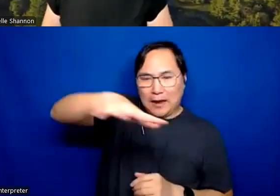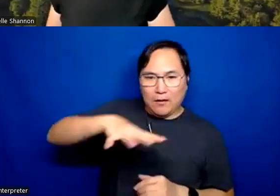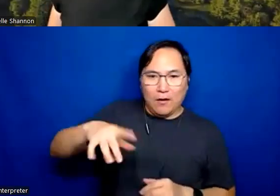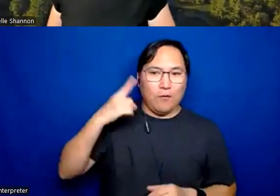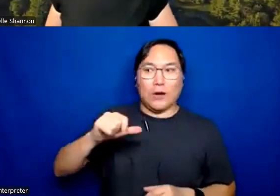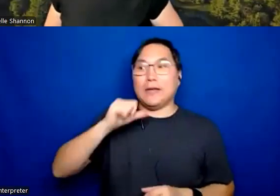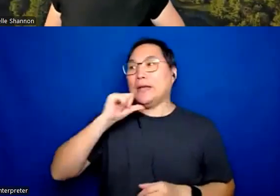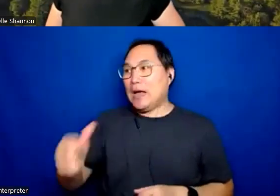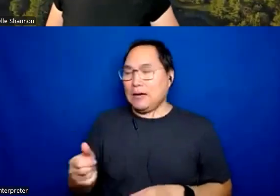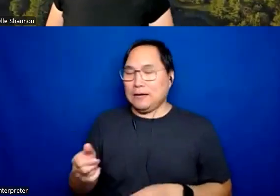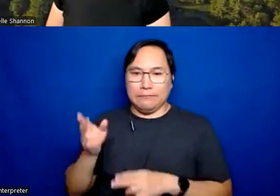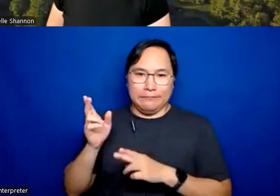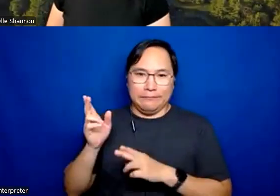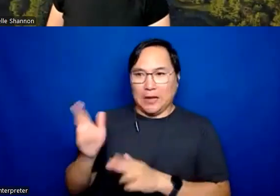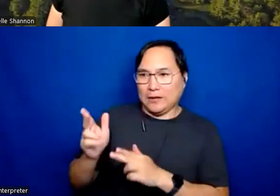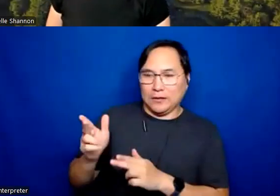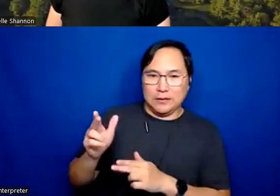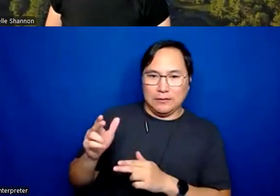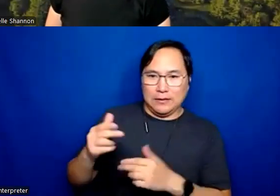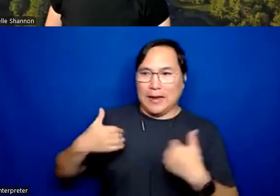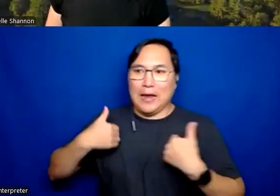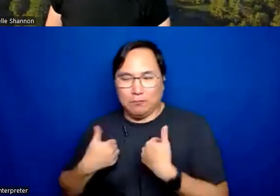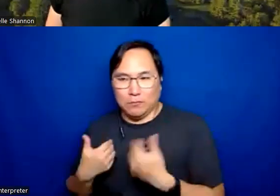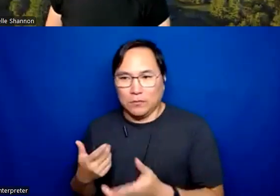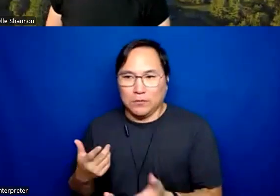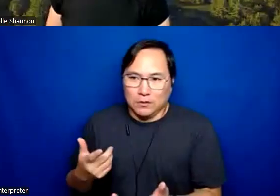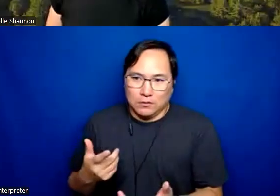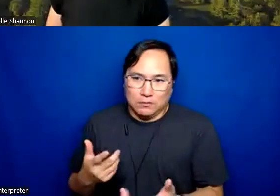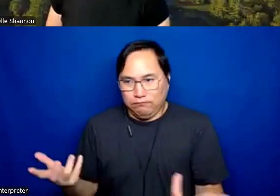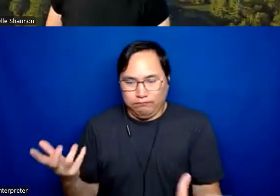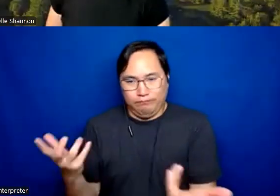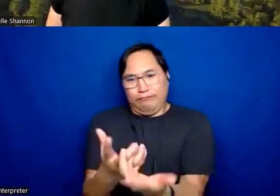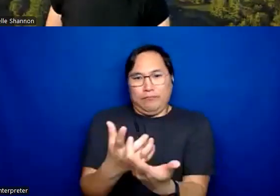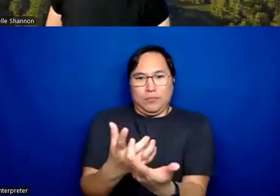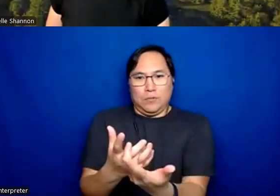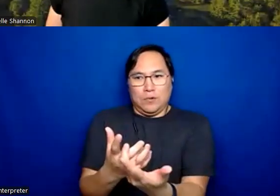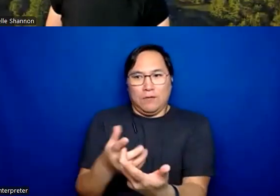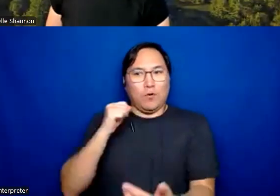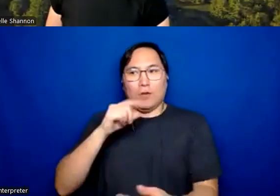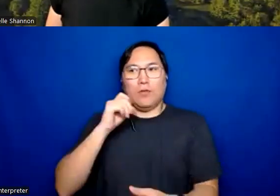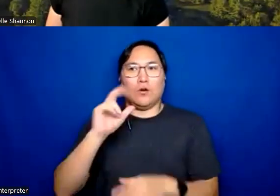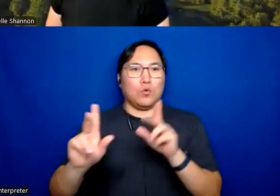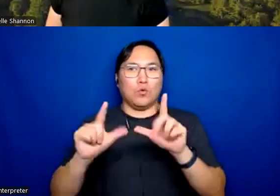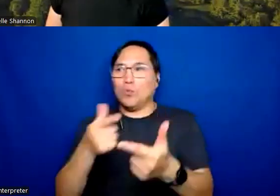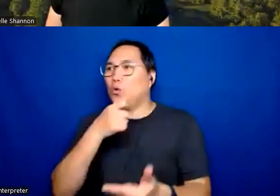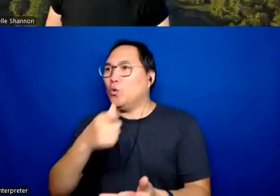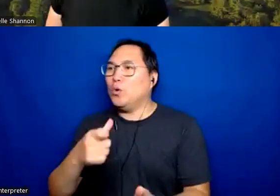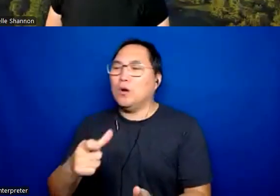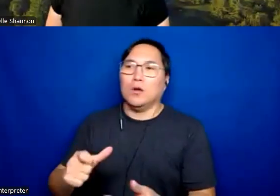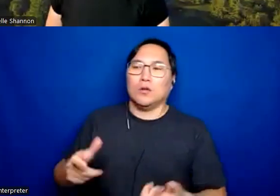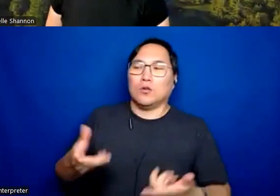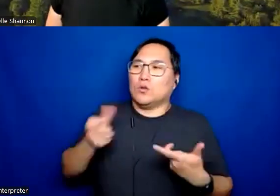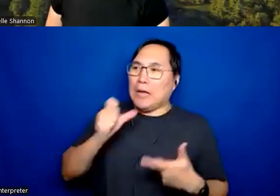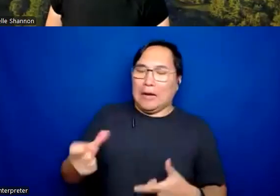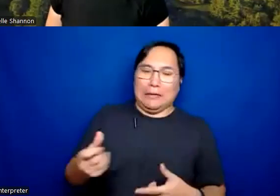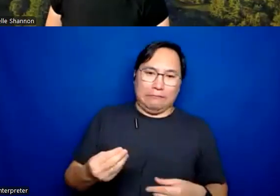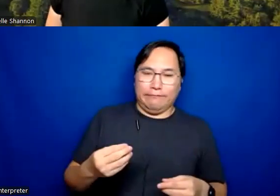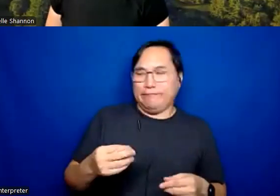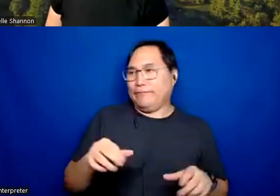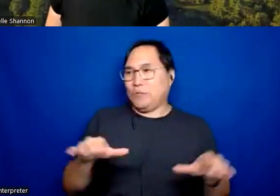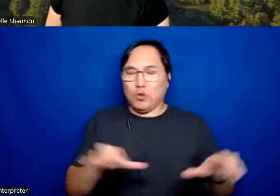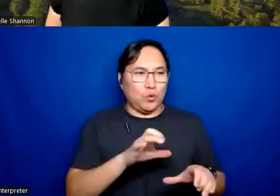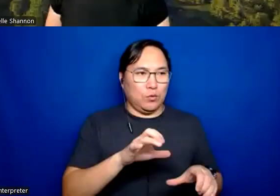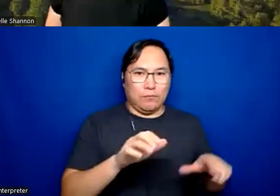non-game species fits very well with the non-consumptive crowd, your bird watchers, your